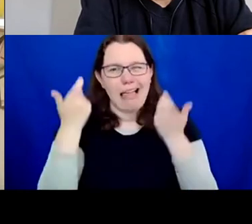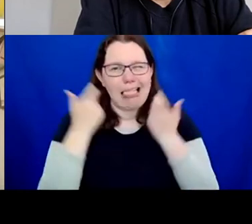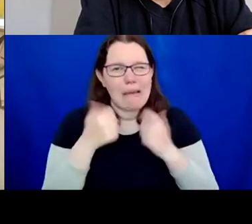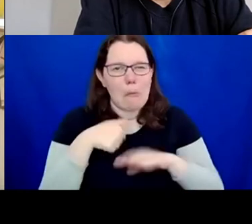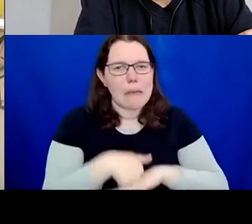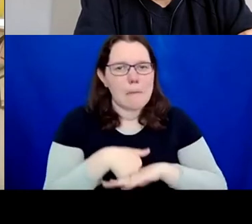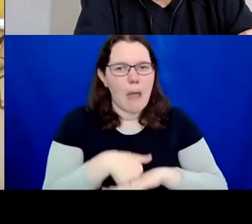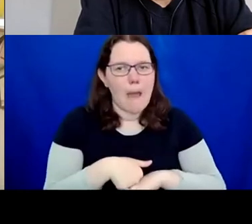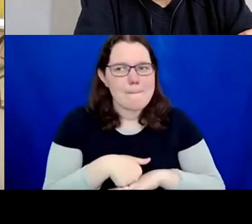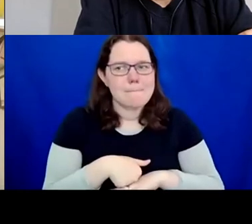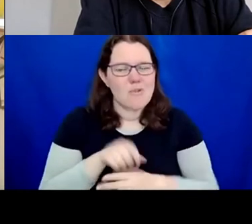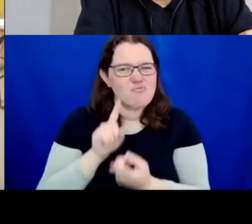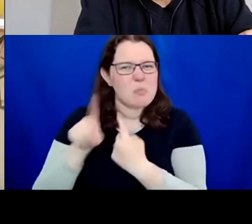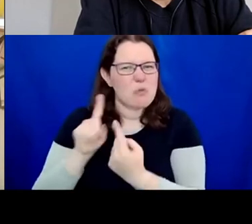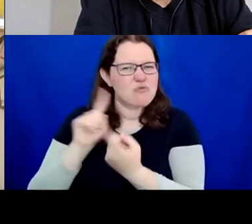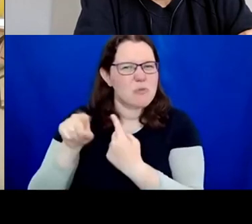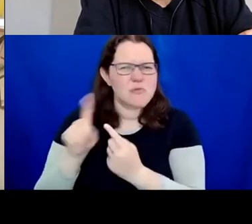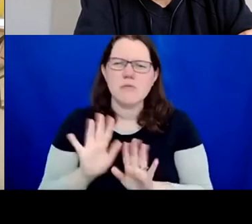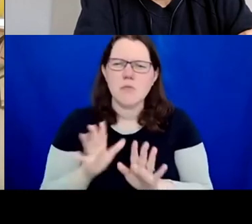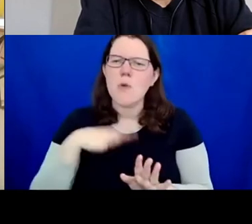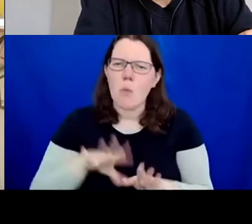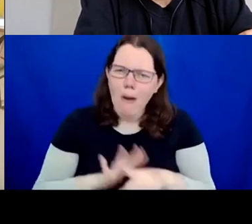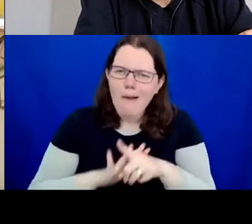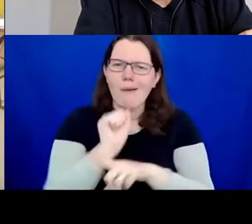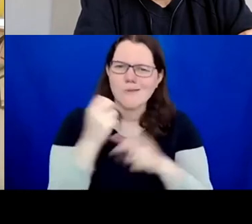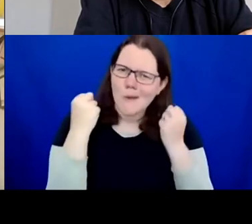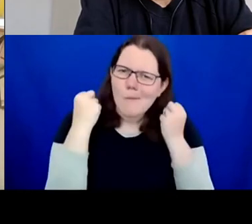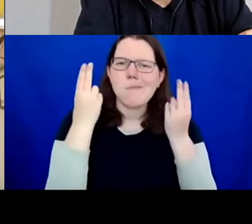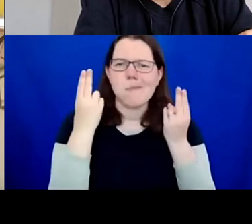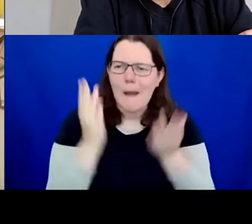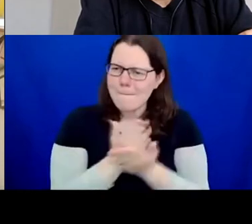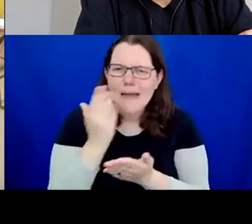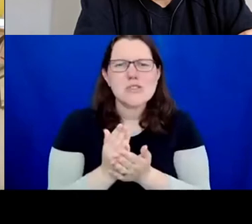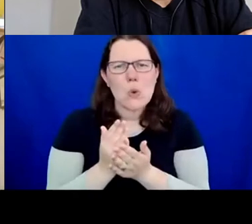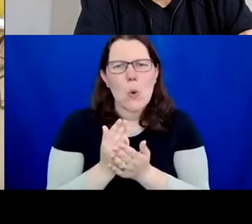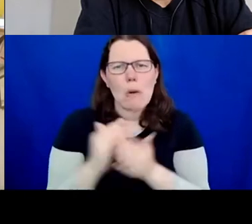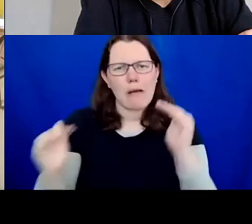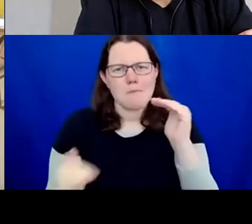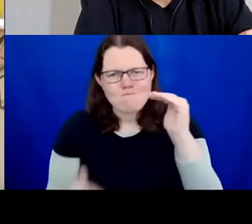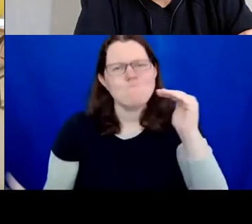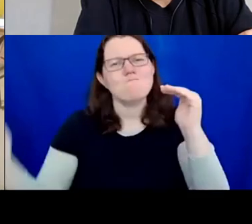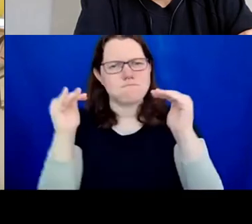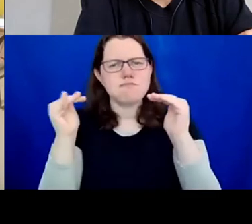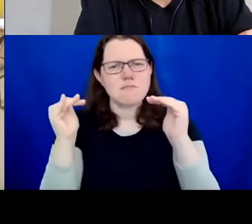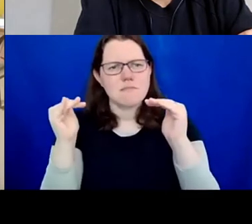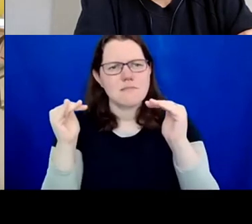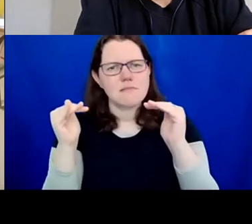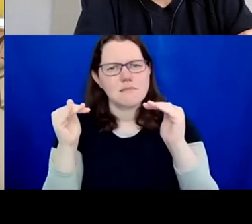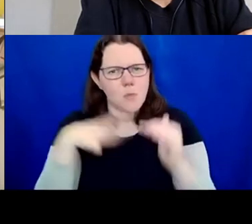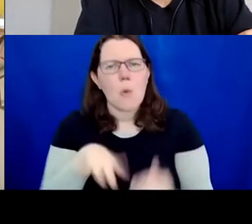proactive culture of trying to address and dismantle inequalities in a much more systemic way.